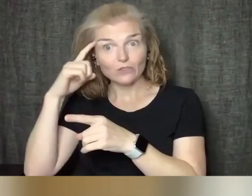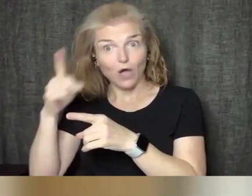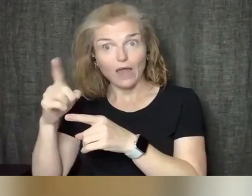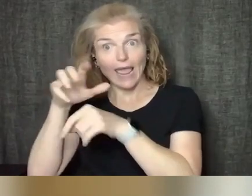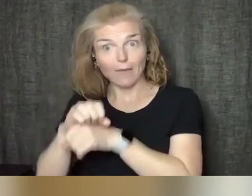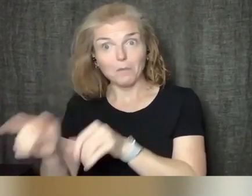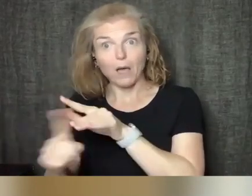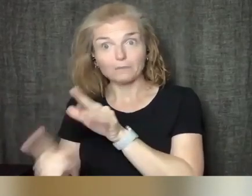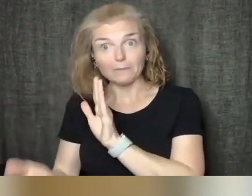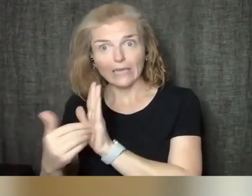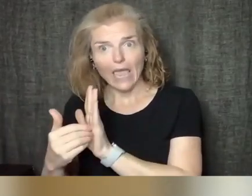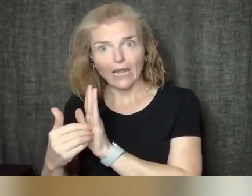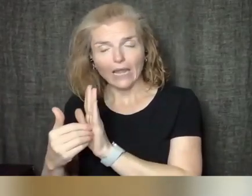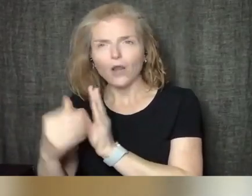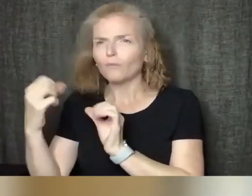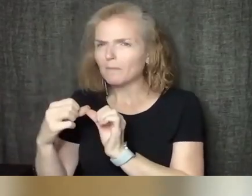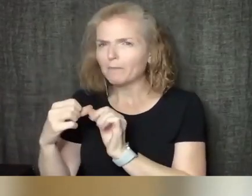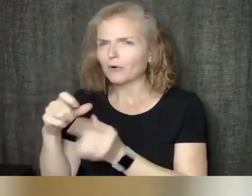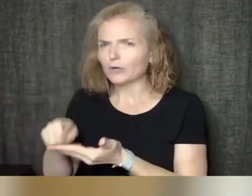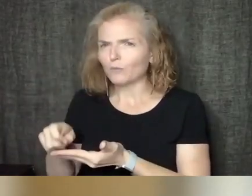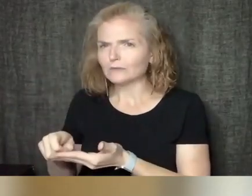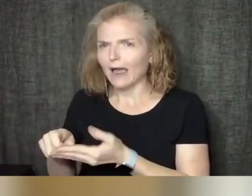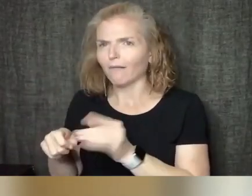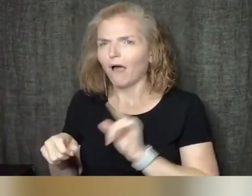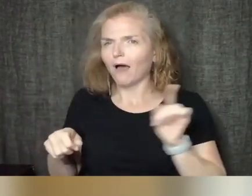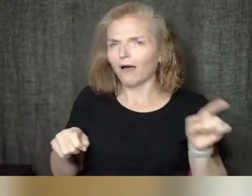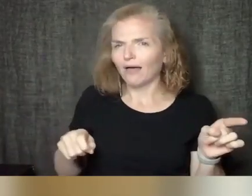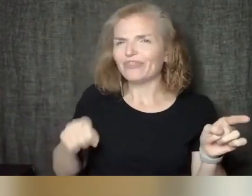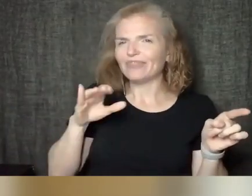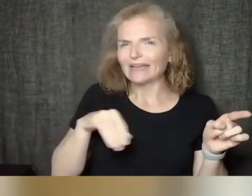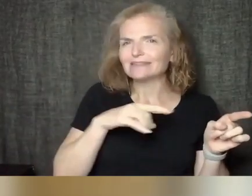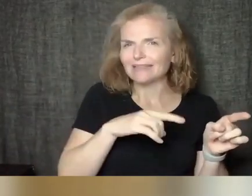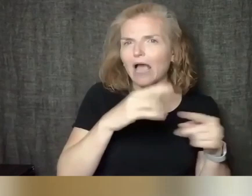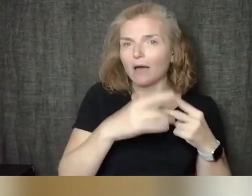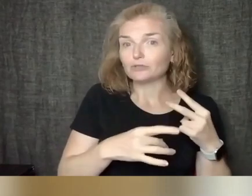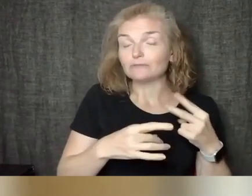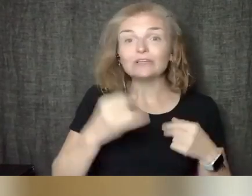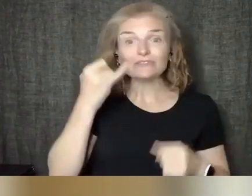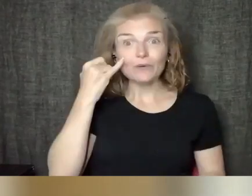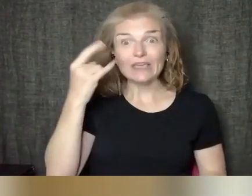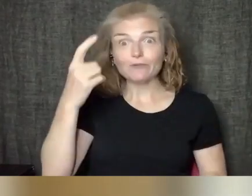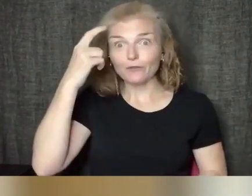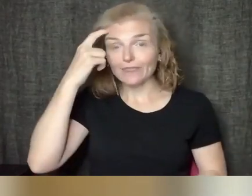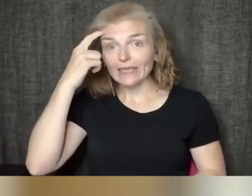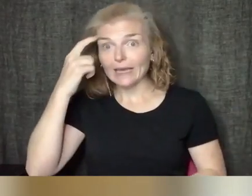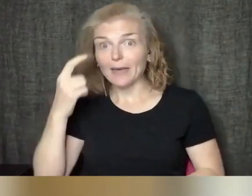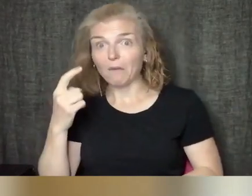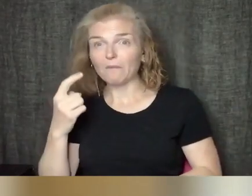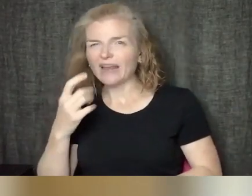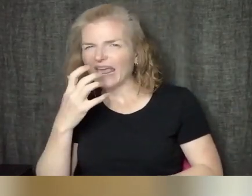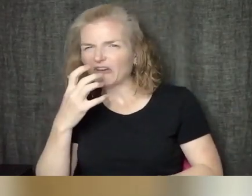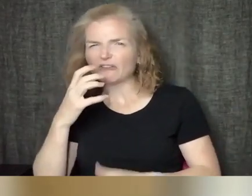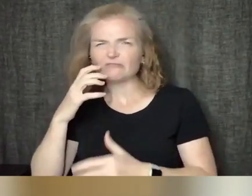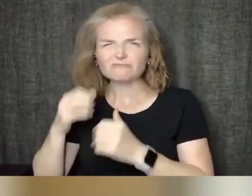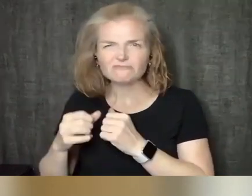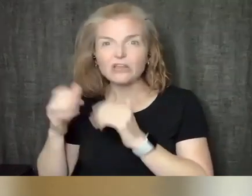mind with this one. Now, the classic suggestion is if you have a thought of anger, to shift to loving kindness. If